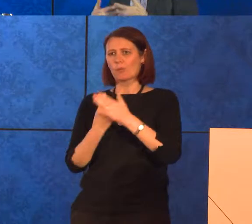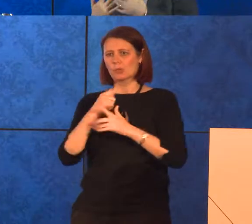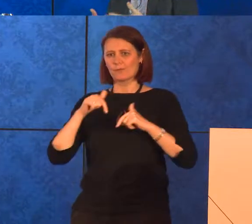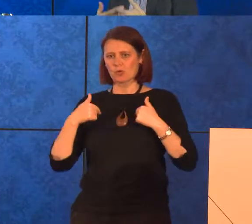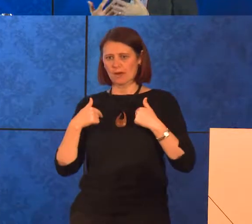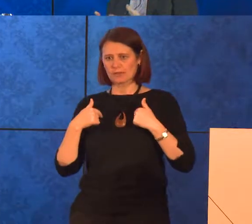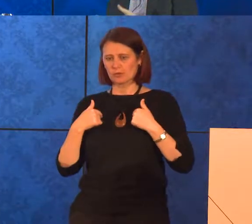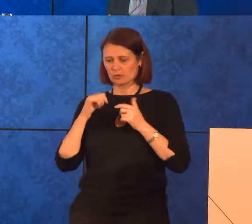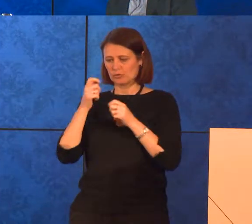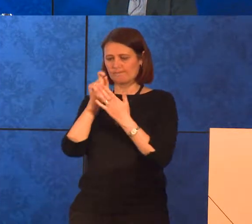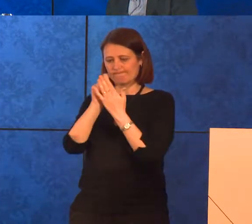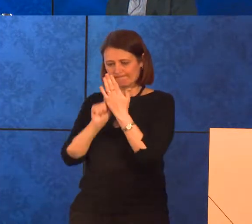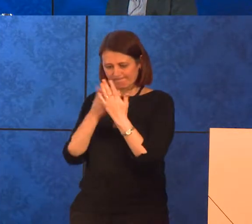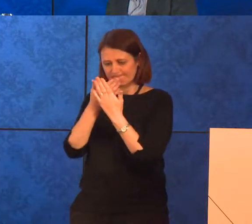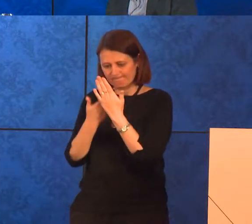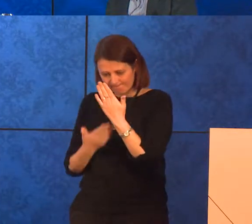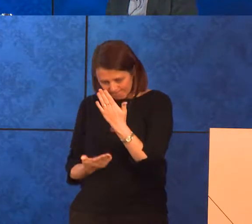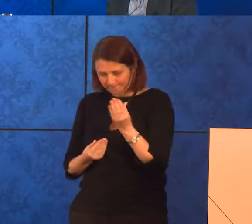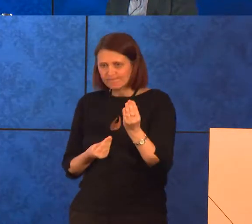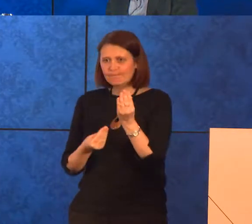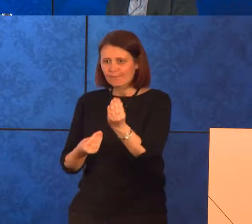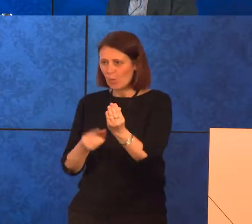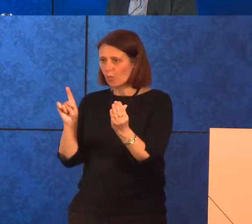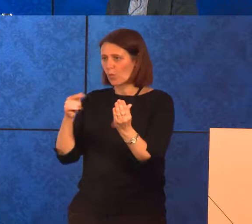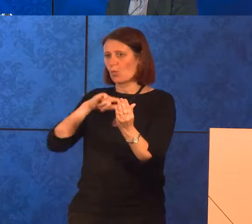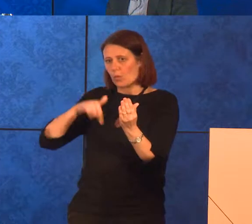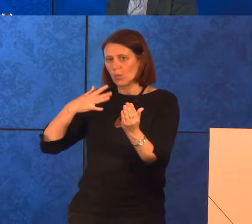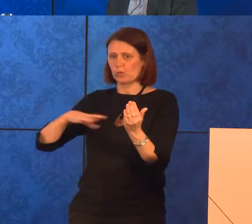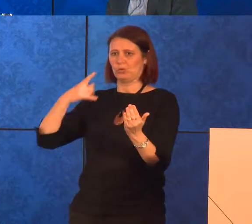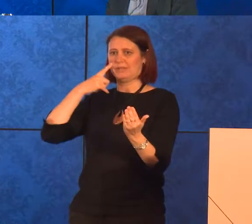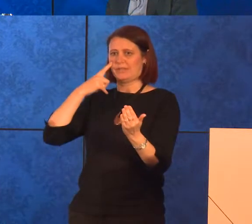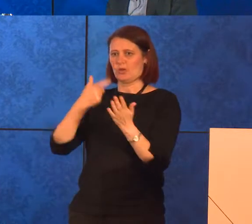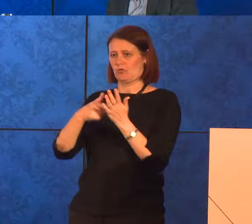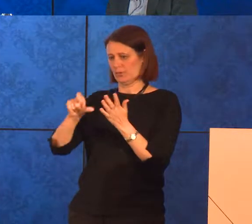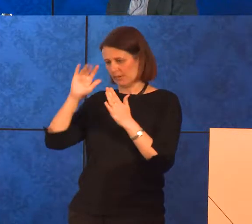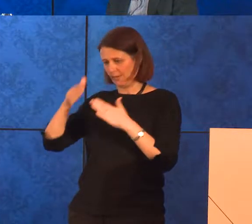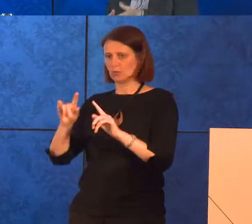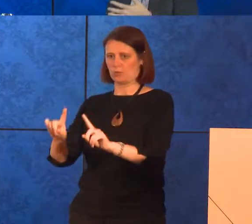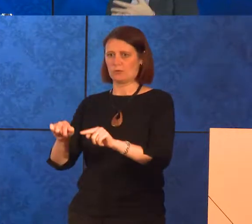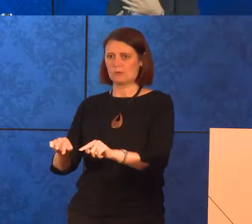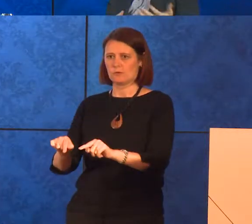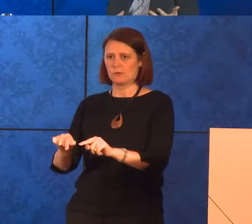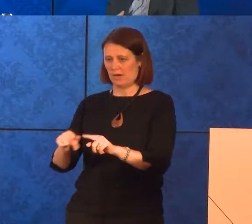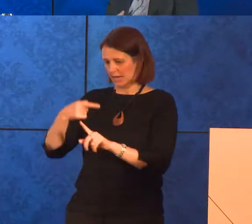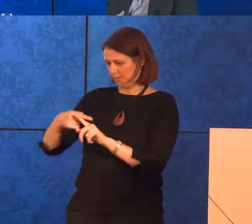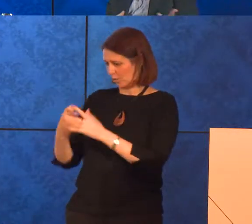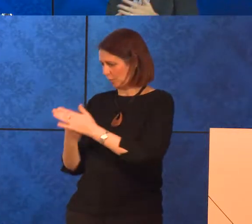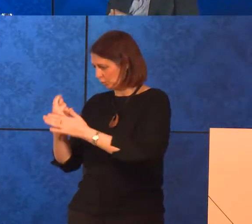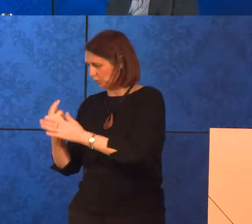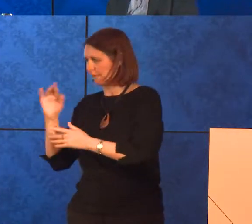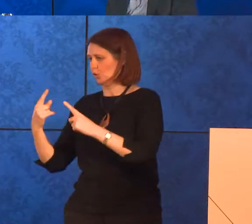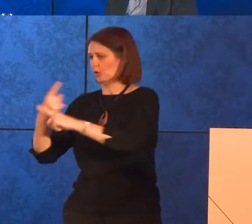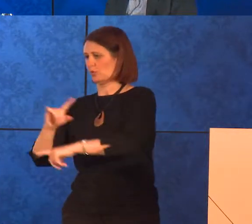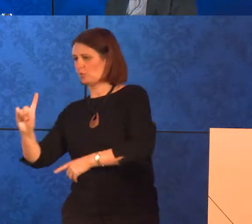generate a narrative about what we wanted to see the Royal Commission focus on and what opportunity for change there